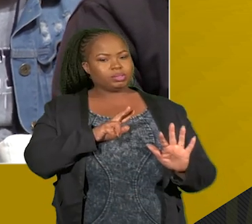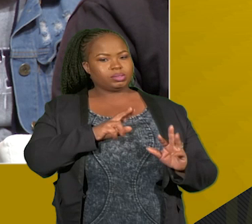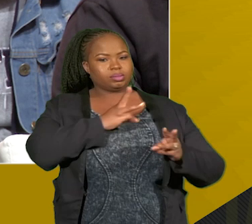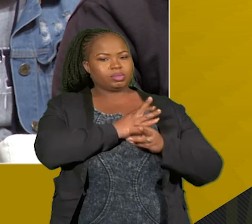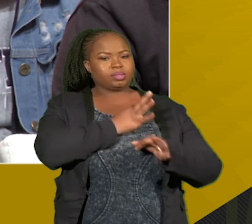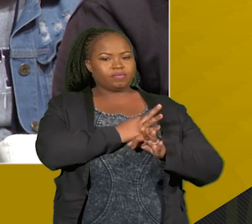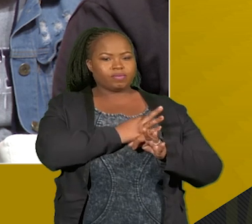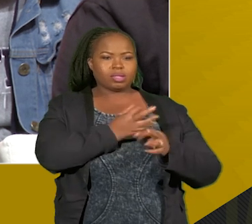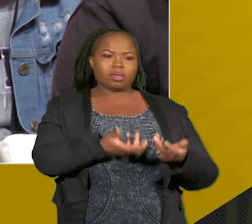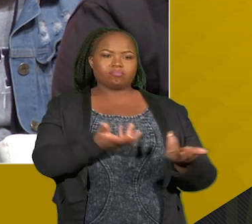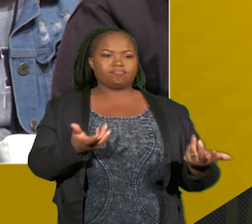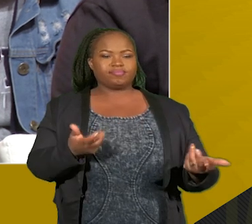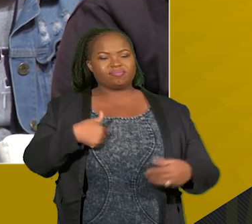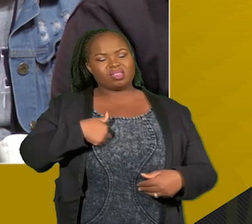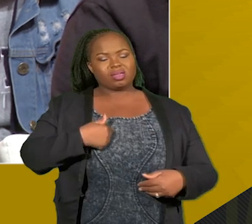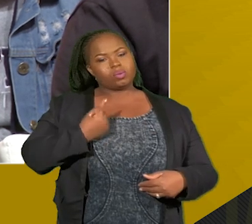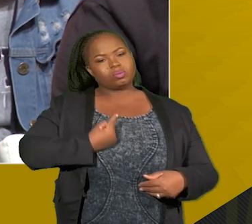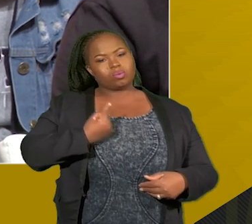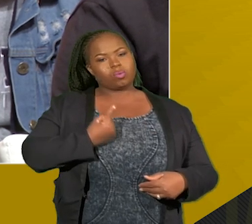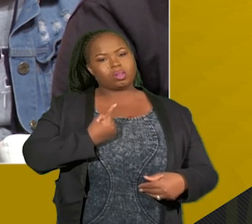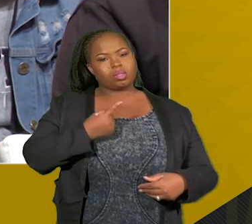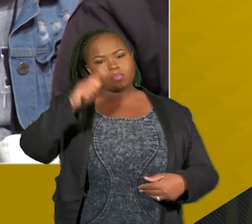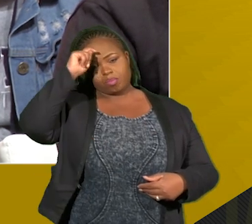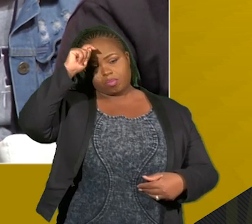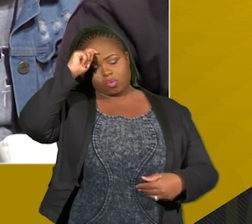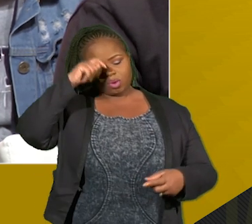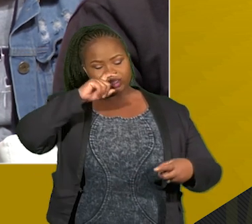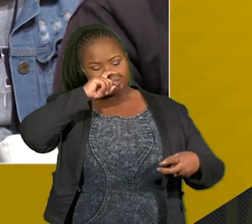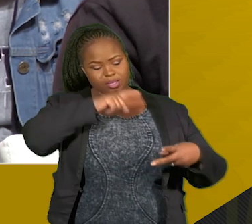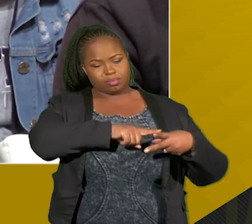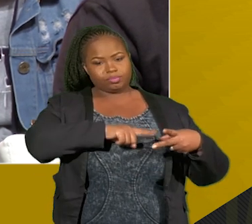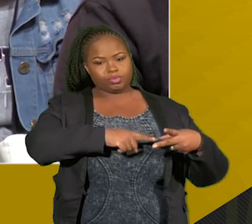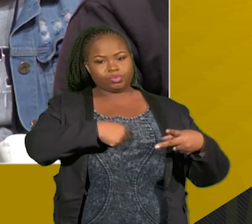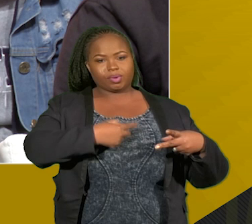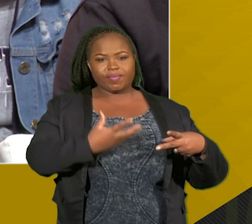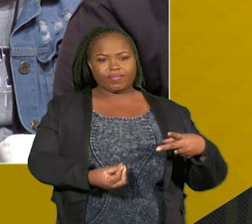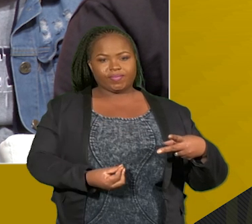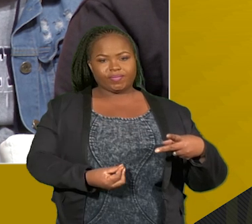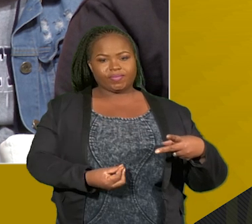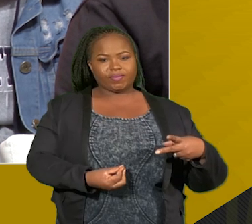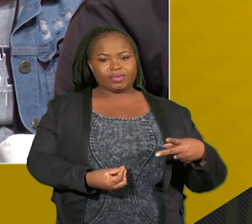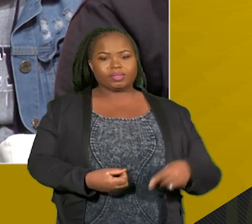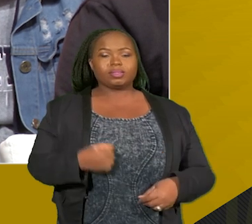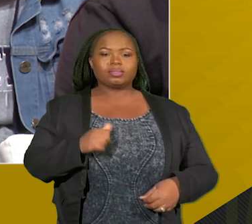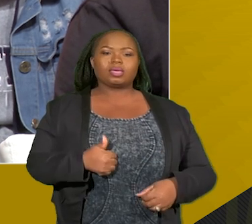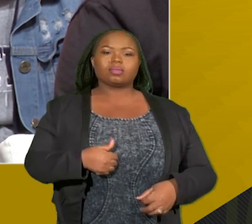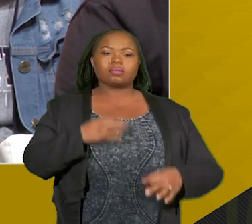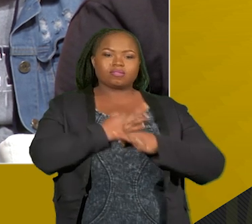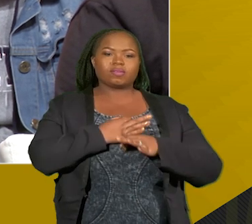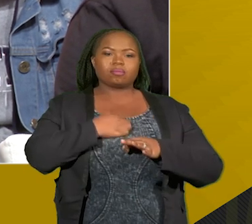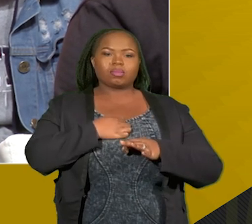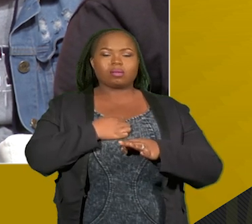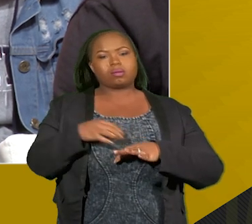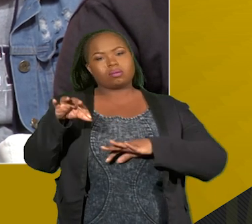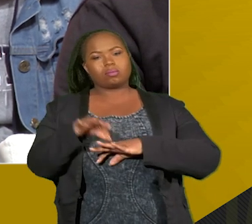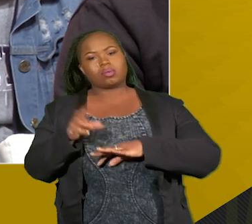separated, and I'm the only boy child at home. I have two younger sisters. Yeah. And when they separated, my father subsequently remarried. So